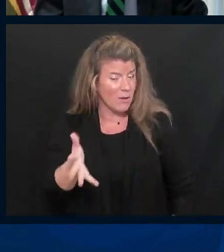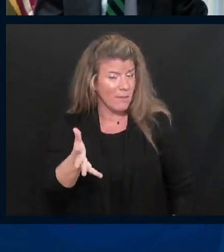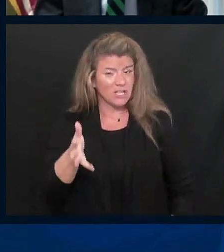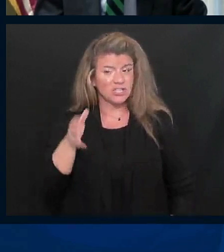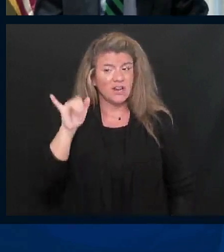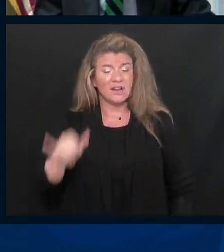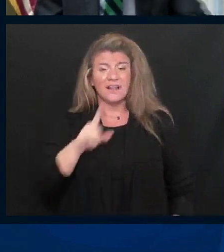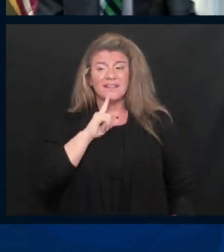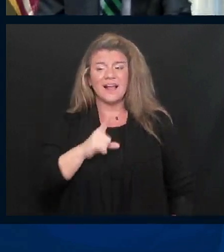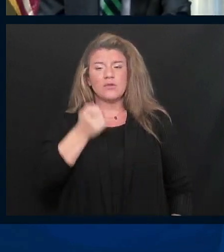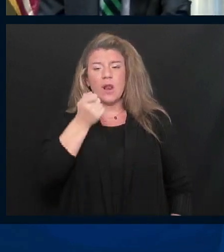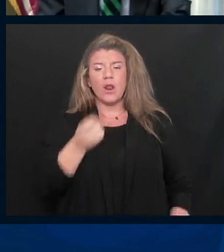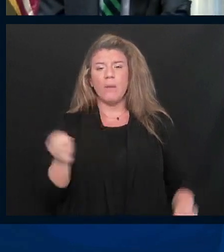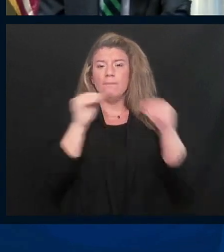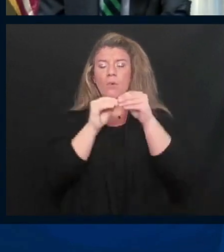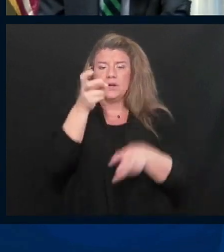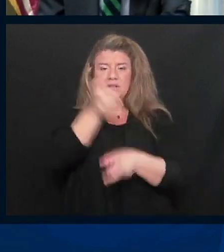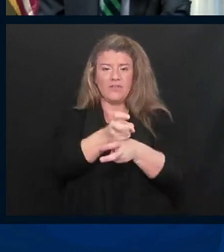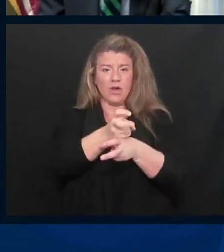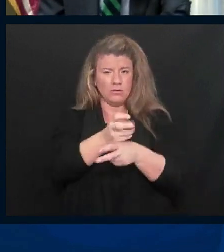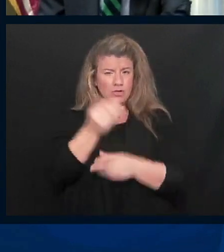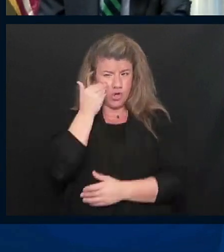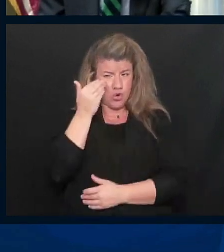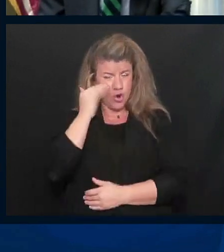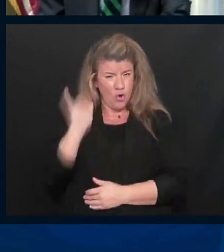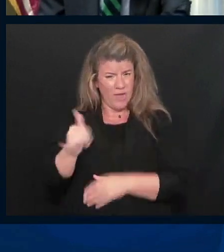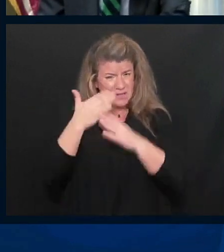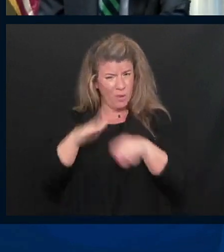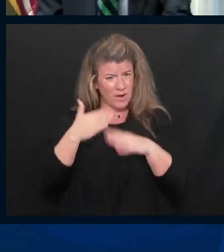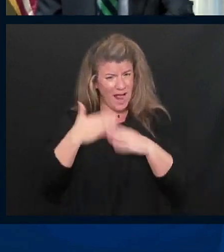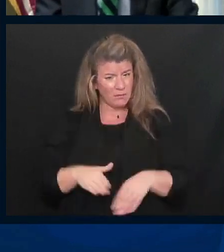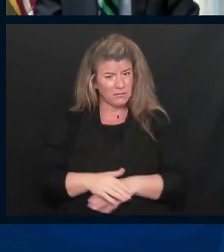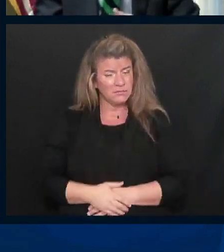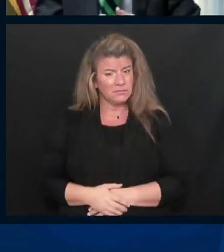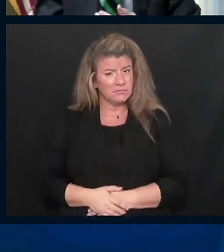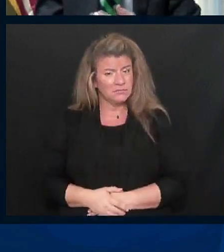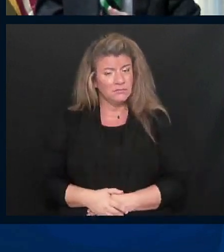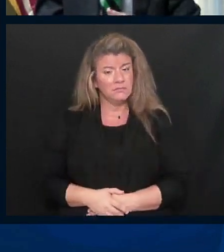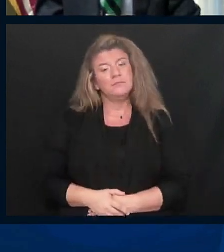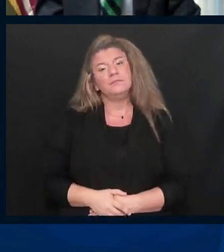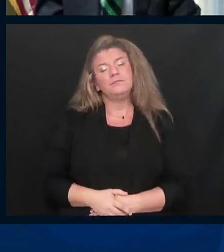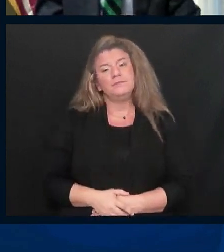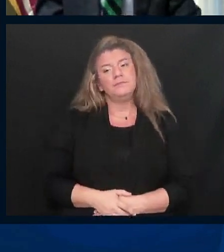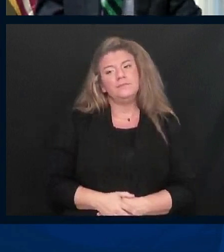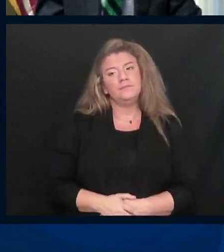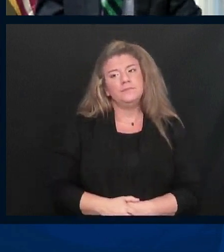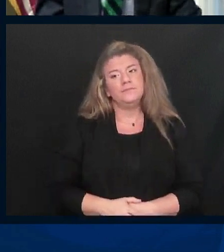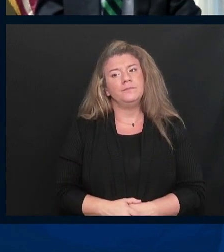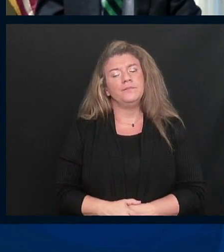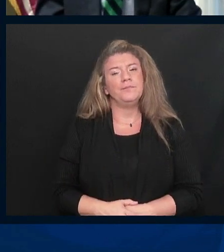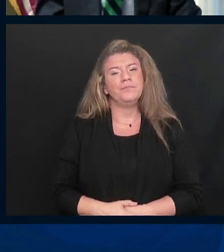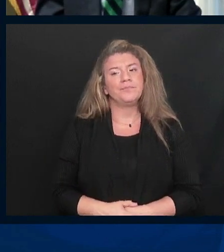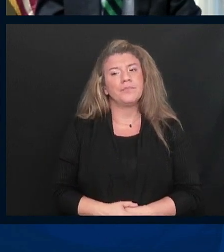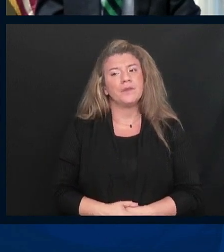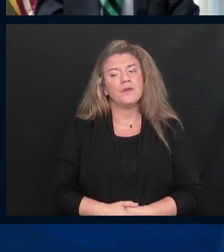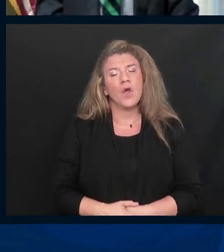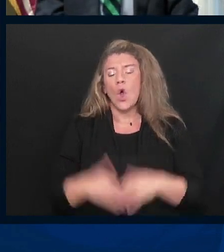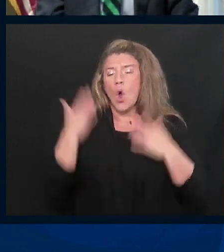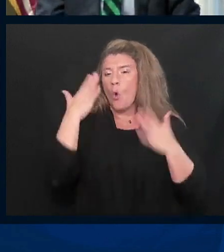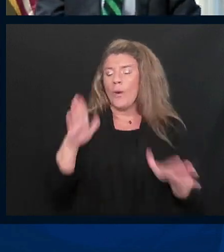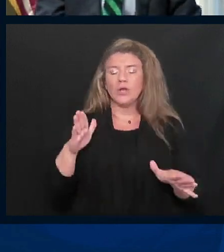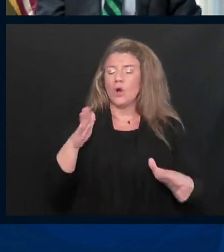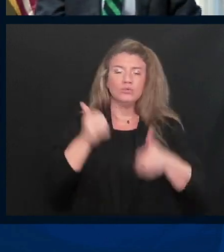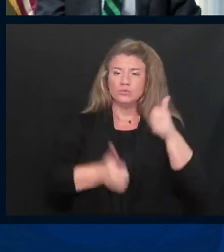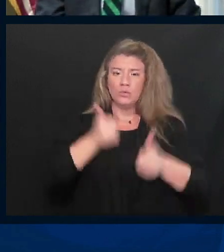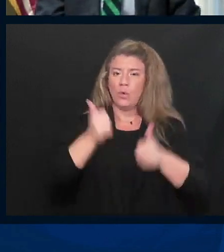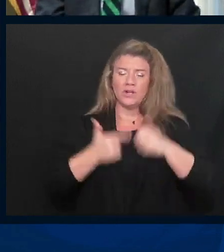really a little more difficult. Ein, do you know if that's broken down by vaccine? David, we don't know which vaccine,